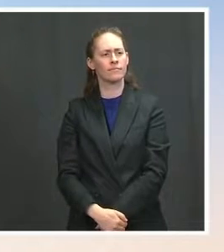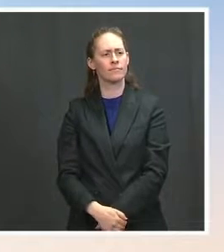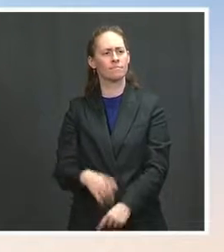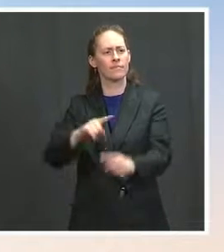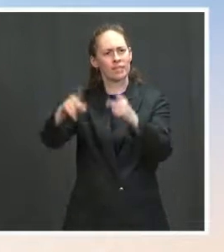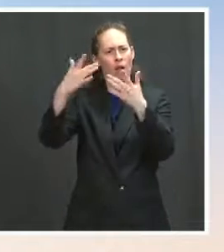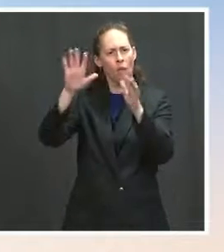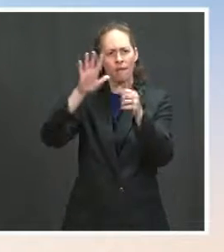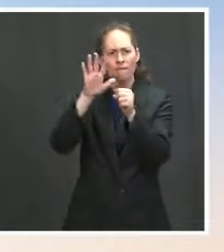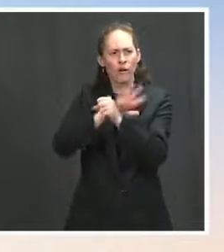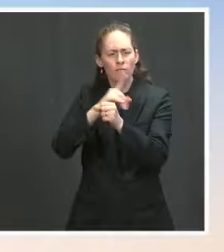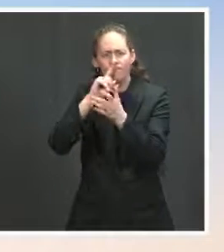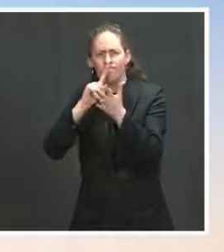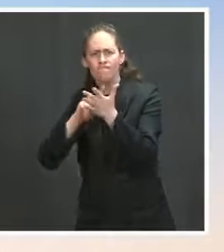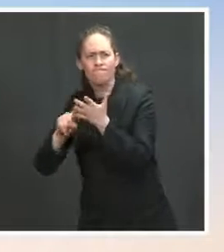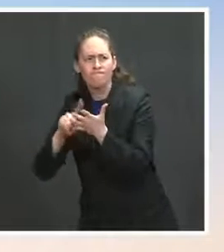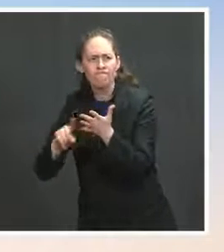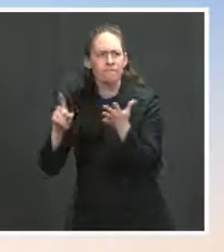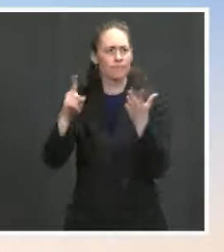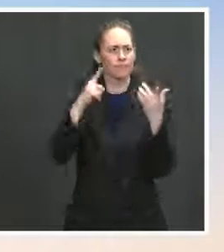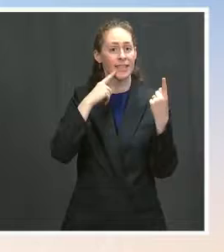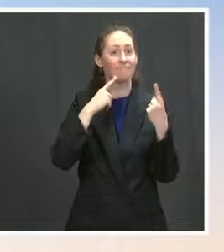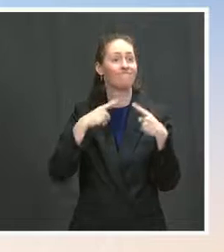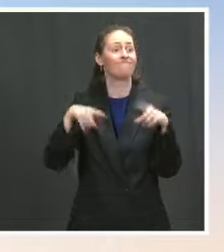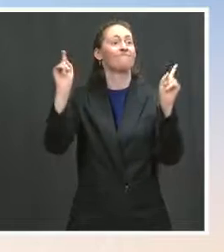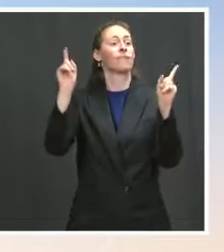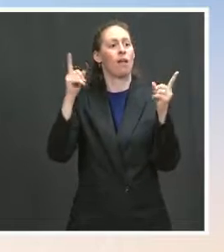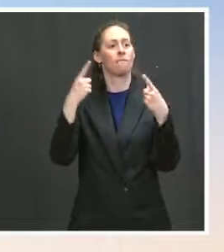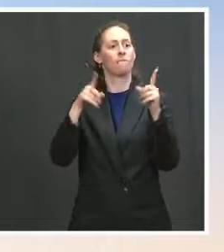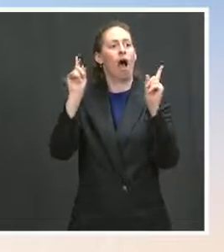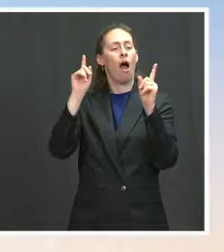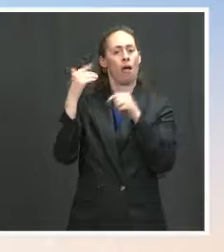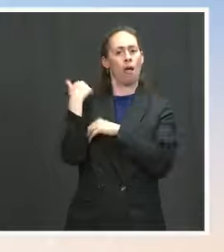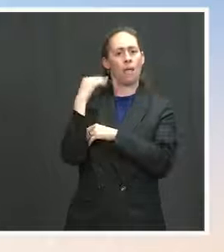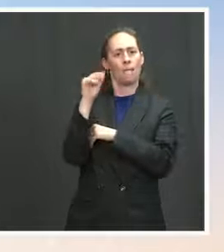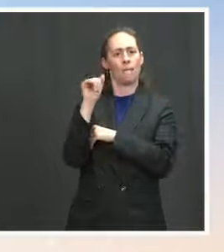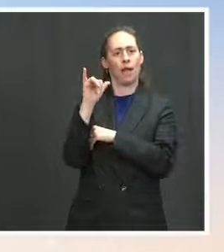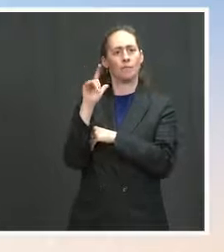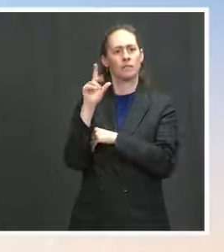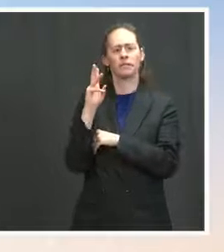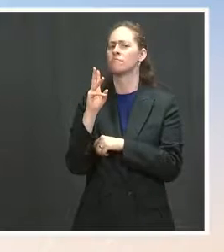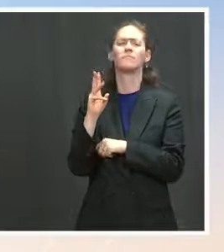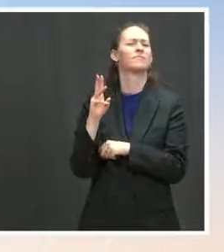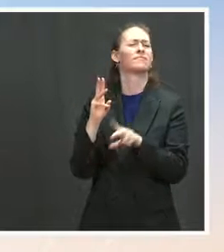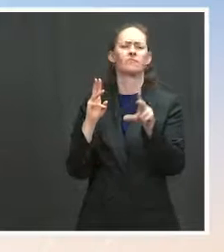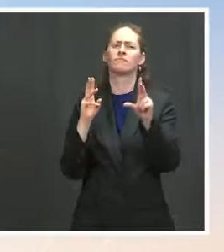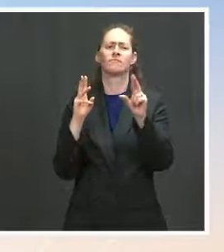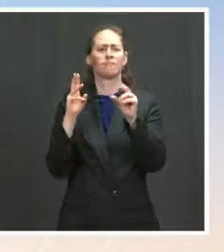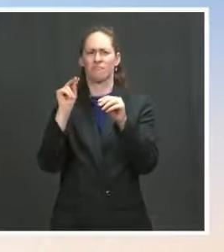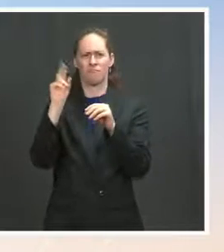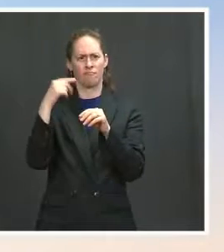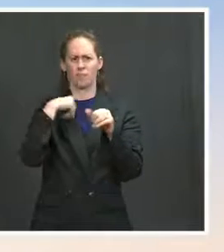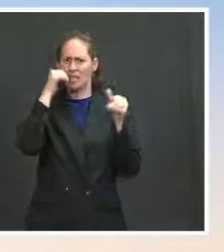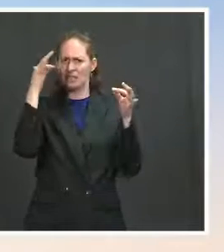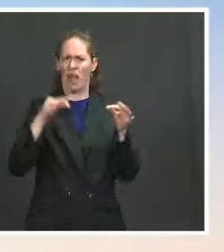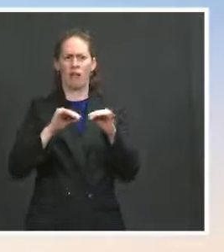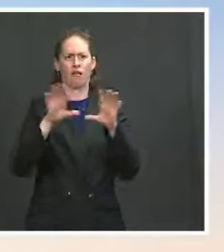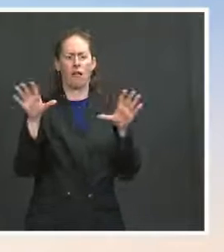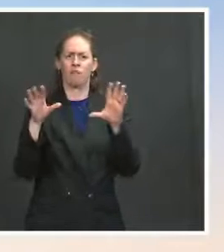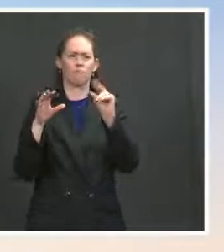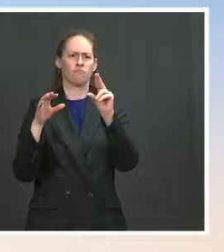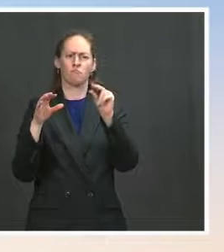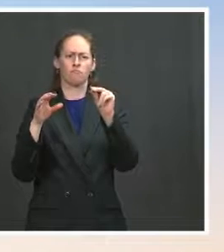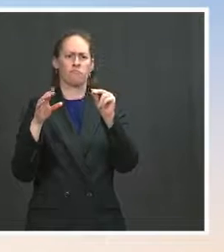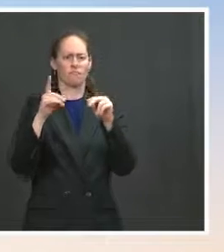and people were not aware of it until May 26th. He didn't decide to launch it. The timeline here was, he asked the